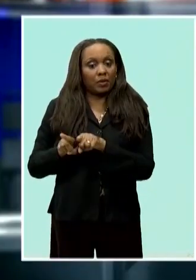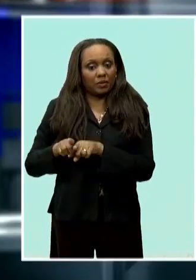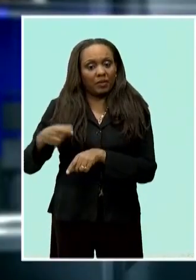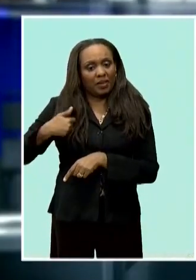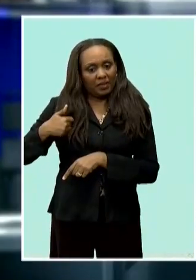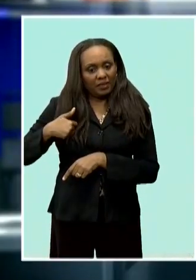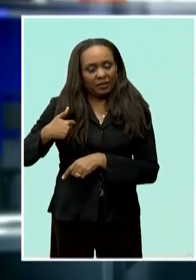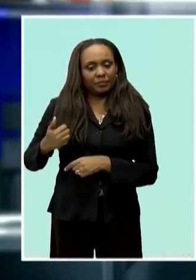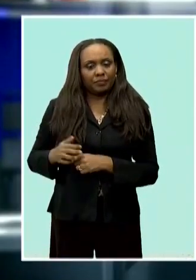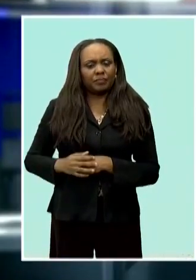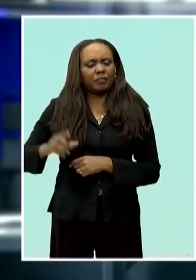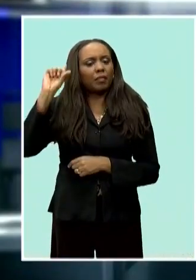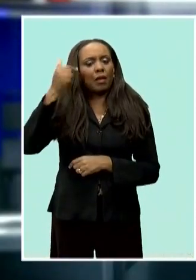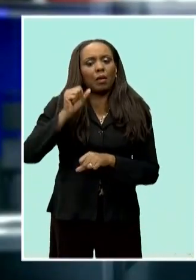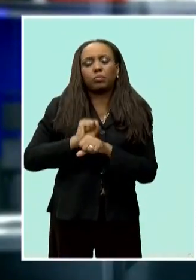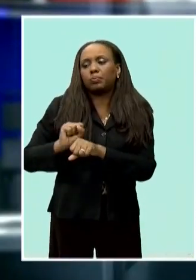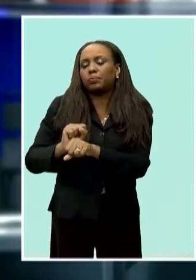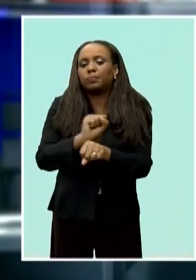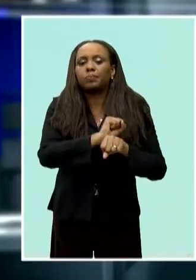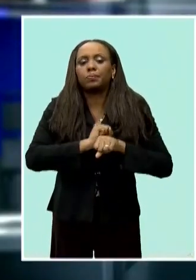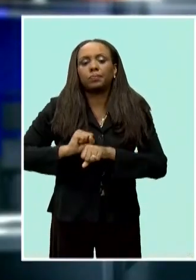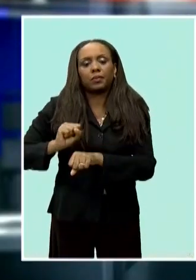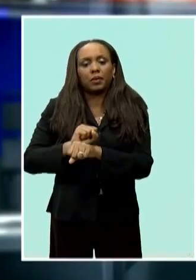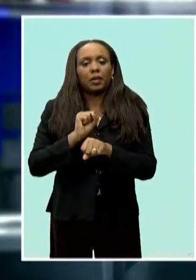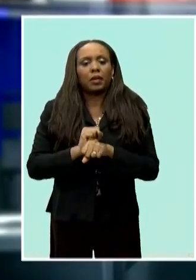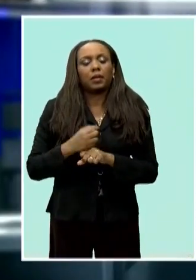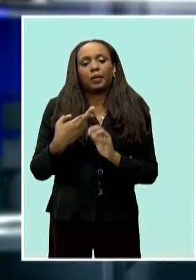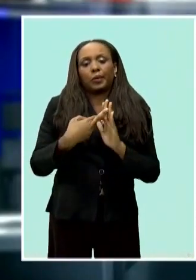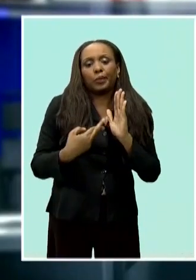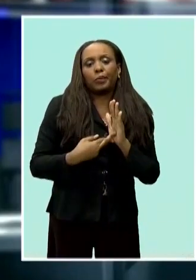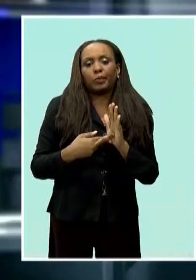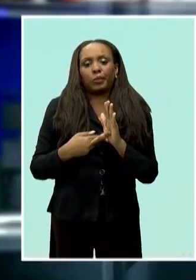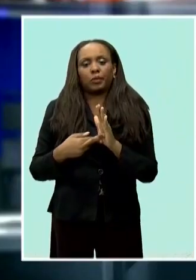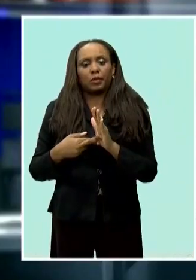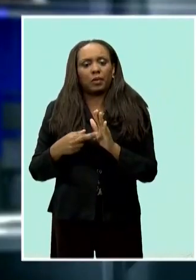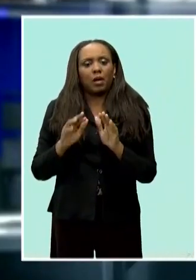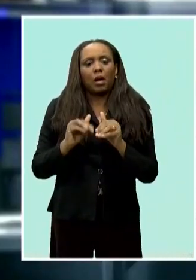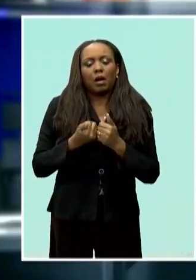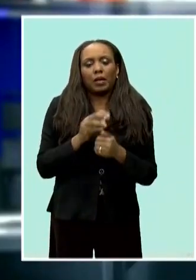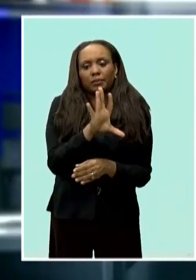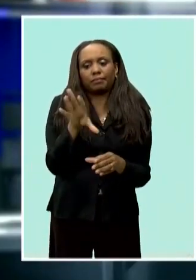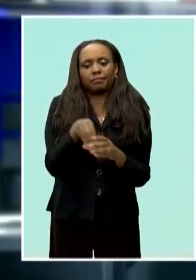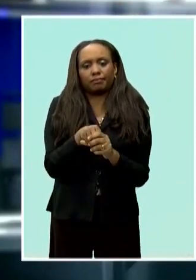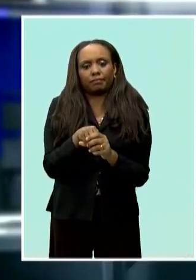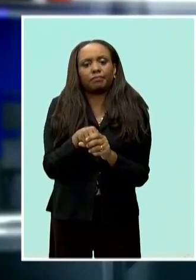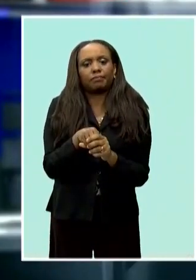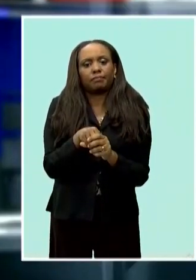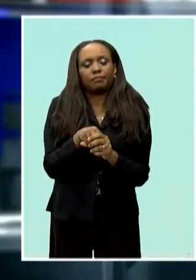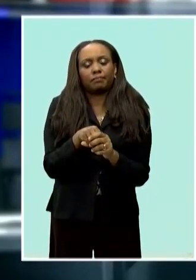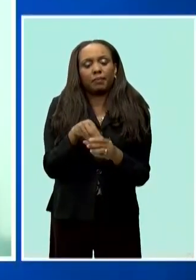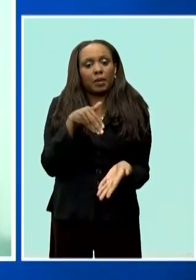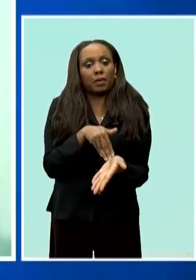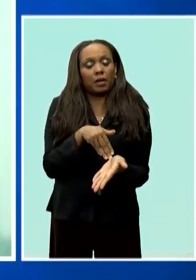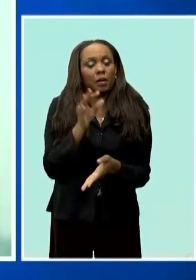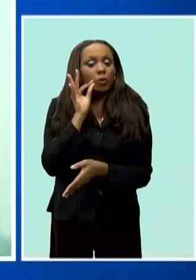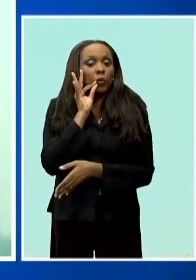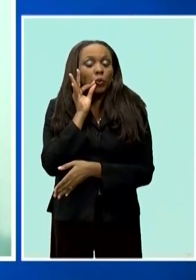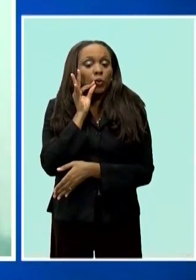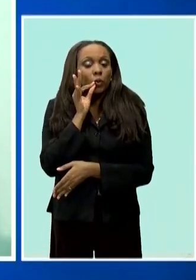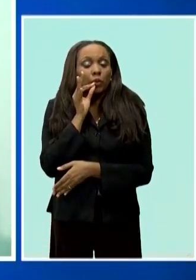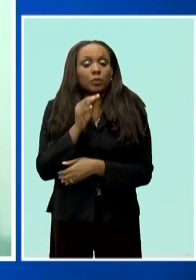from Canadian entities to invest in a medical marijuana industry in Barbados. That's according to the Prime Minister. She says it was a topic